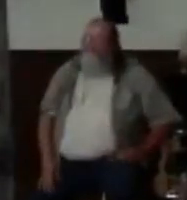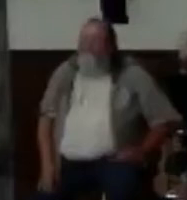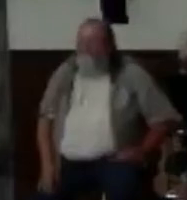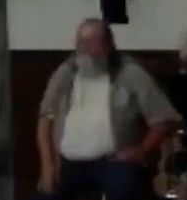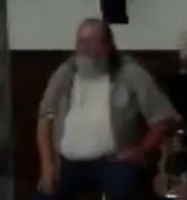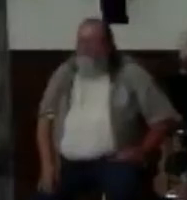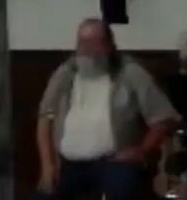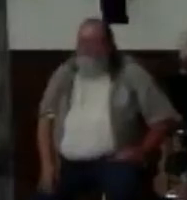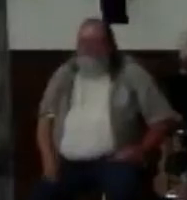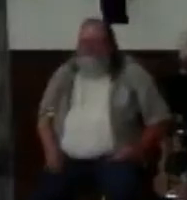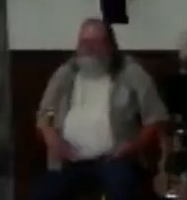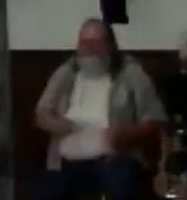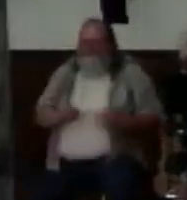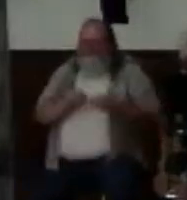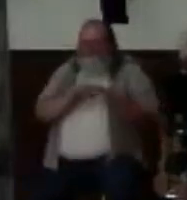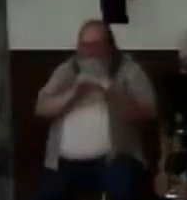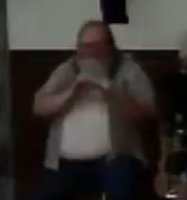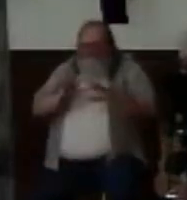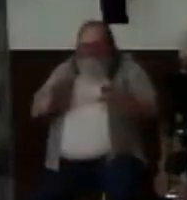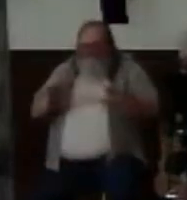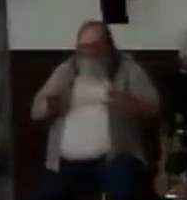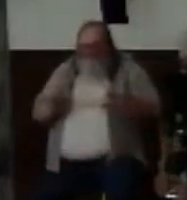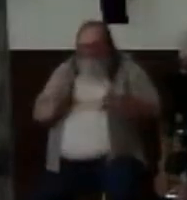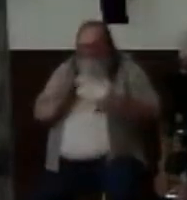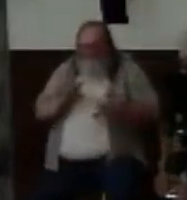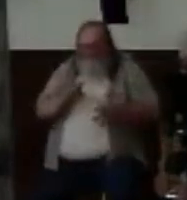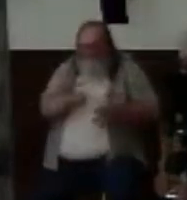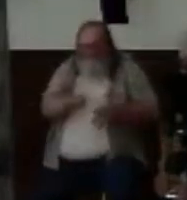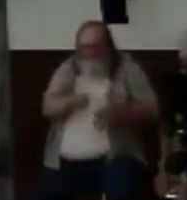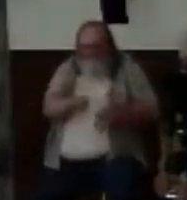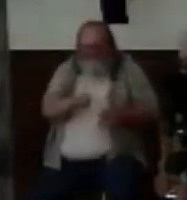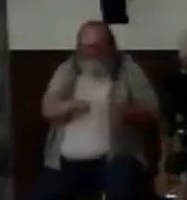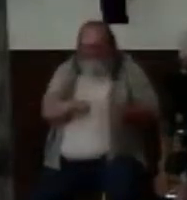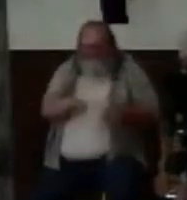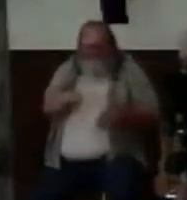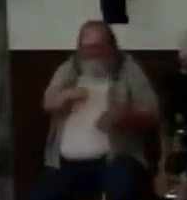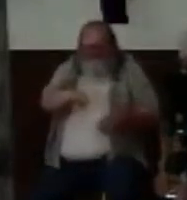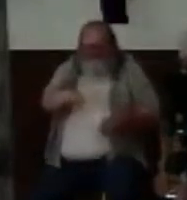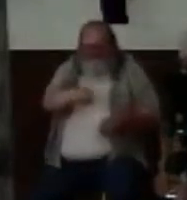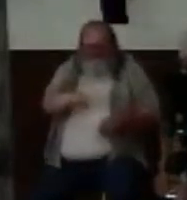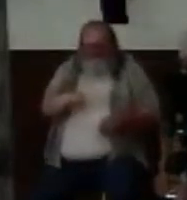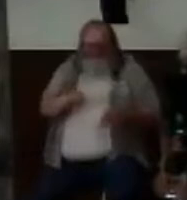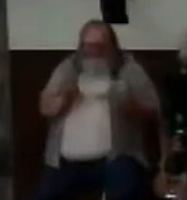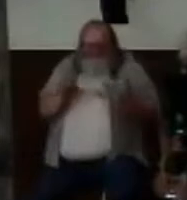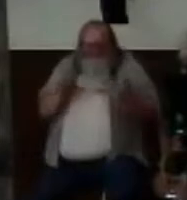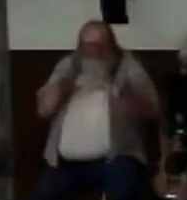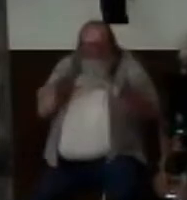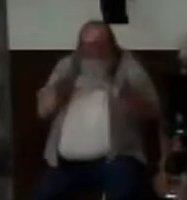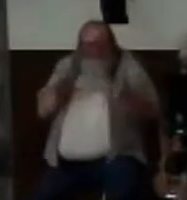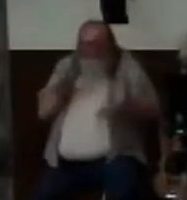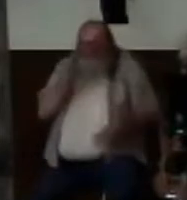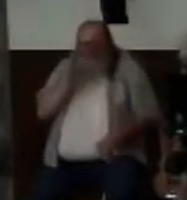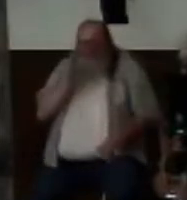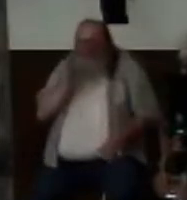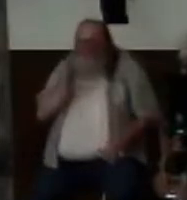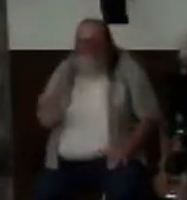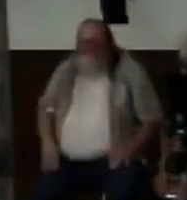Lukewarm water, what does it do? If it sits there, it eventually gets cold.